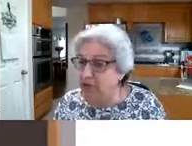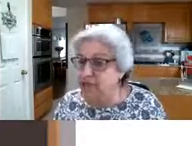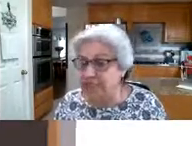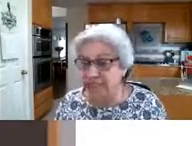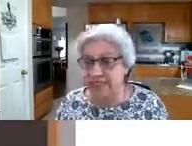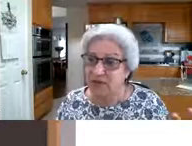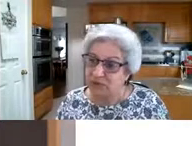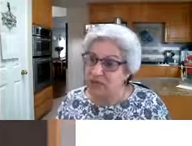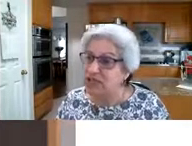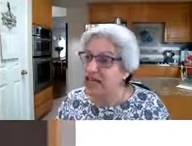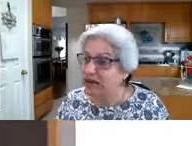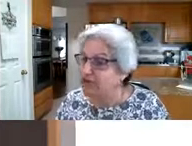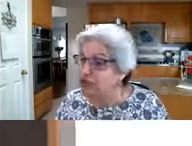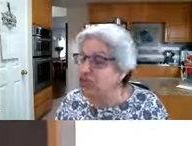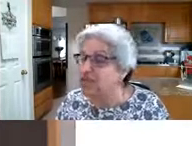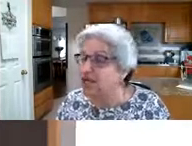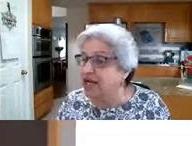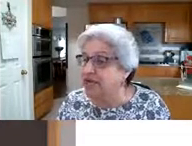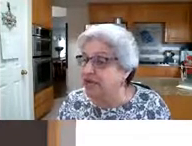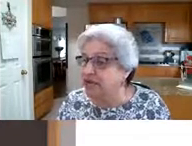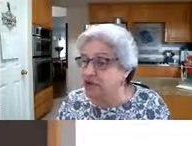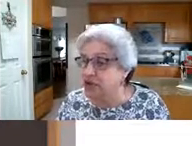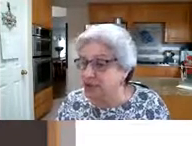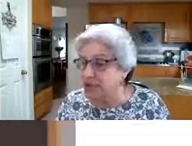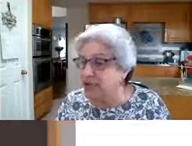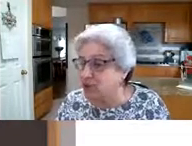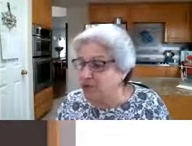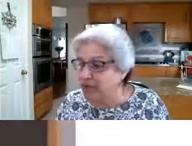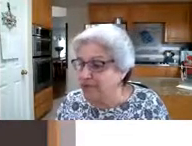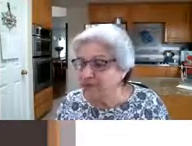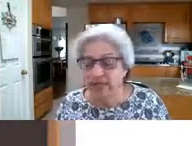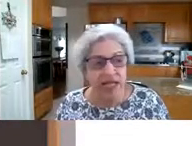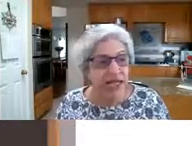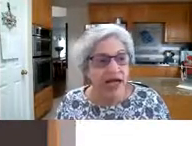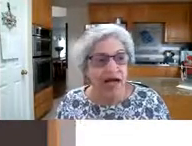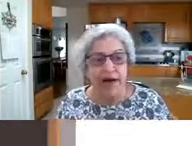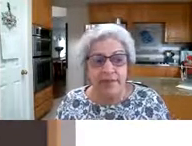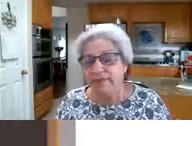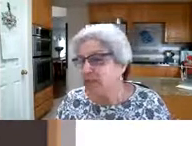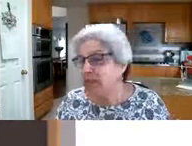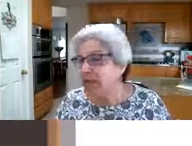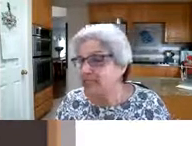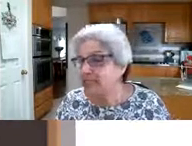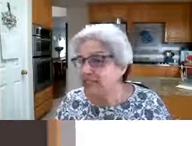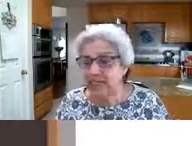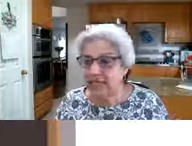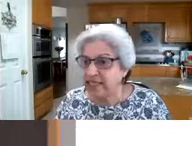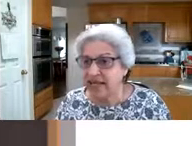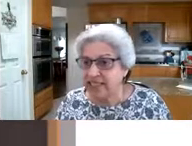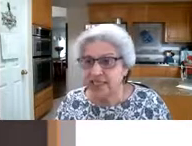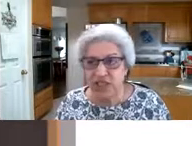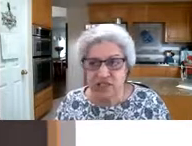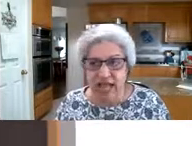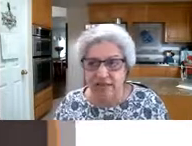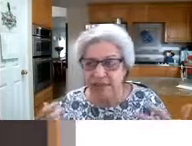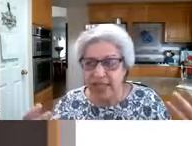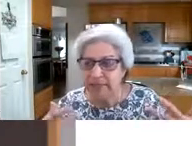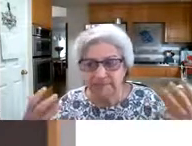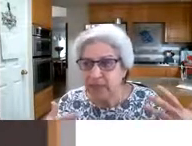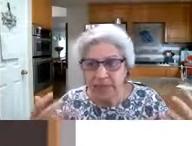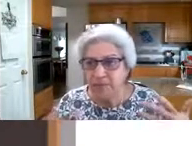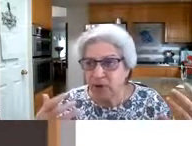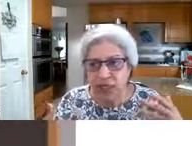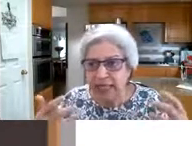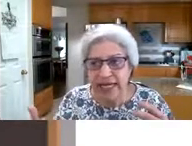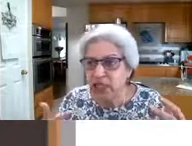for other diseases. It was looked at first for use with Ebola. And it has just kind of